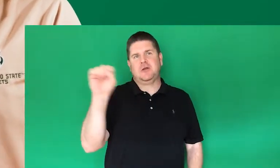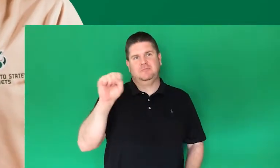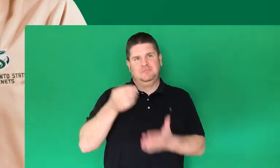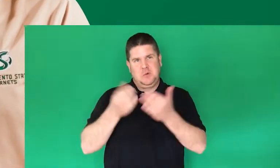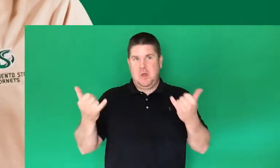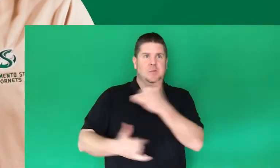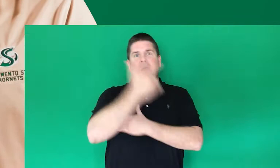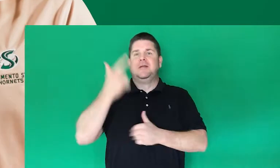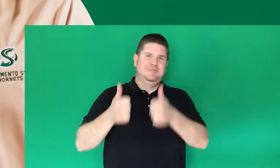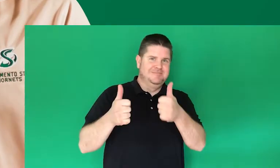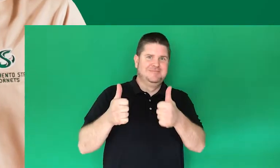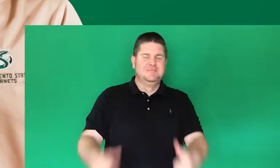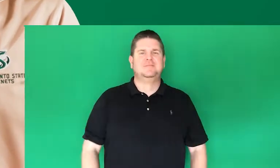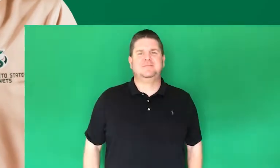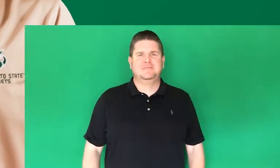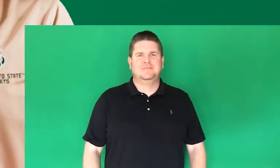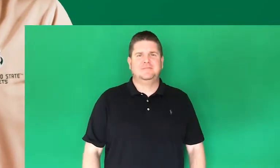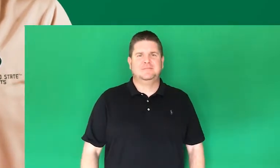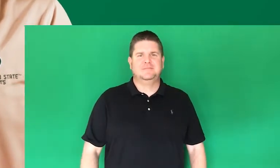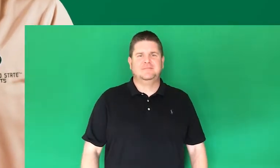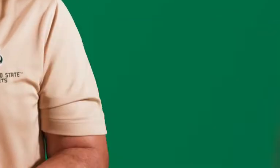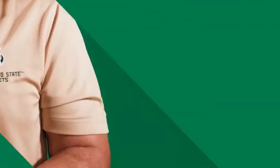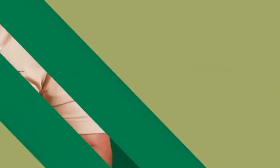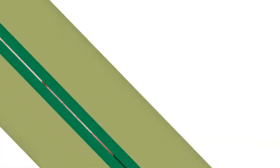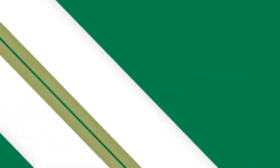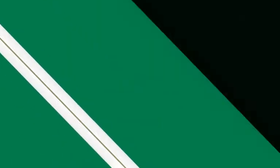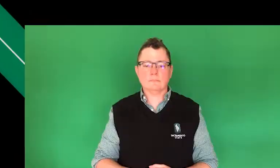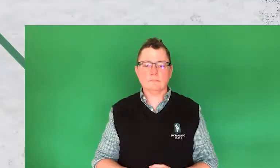community by giving to Sacramento State Scholarships today.